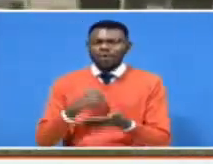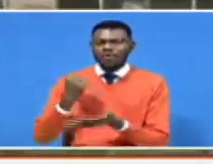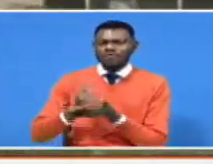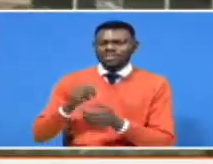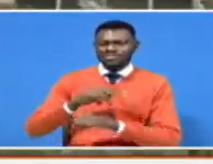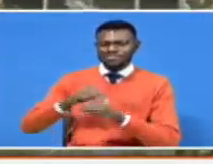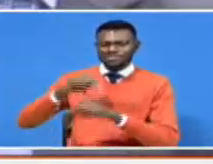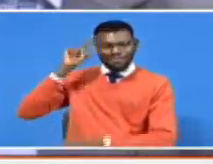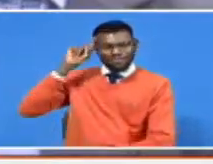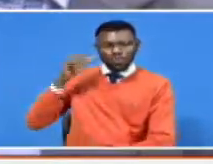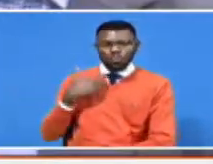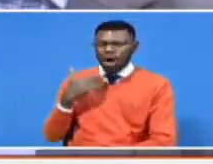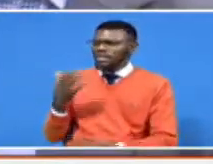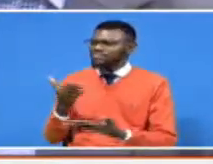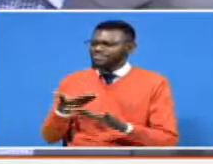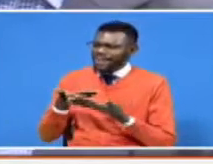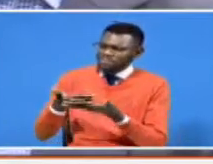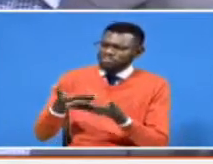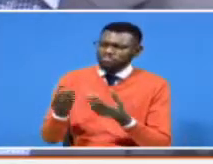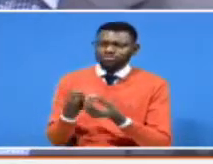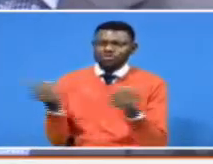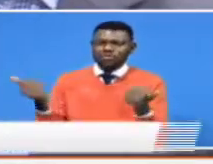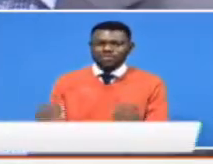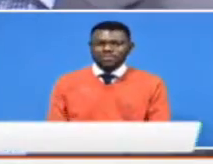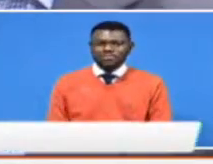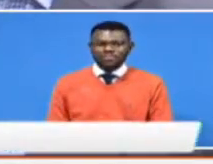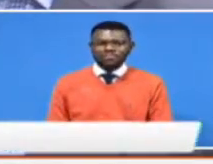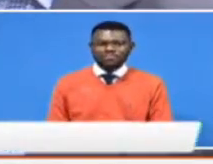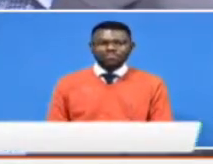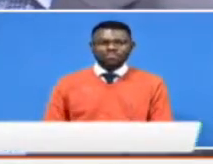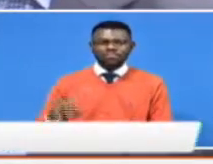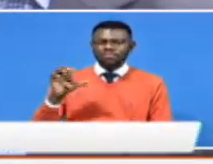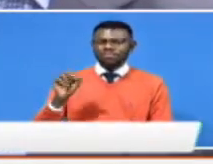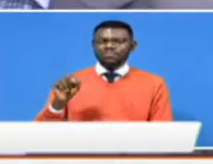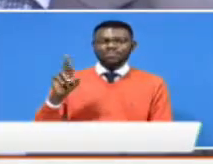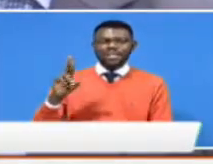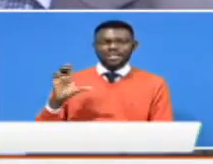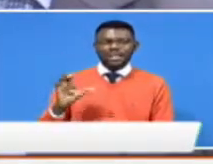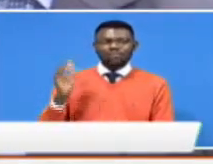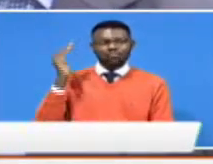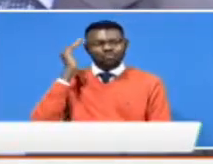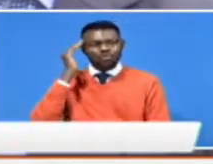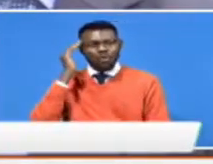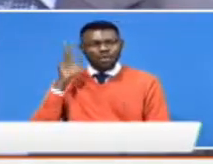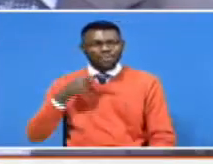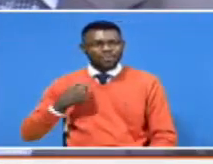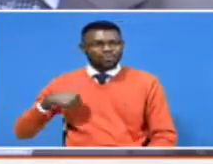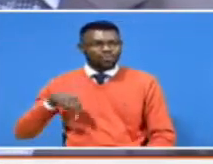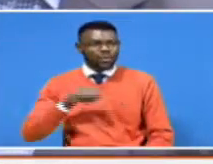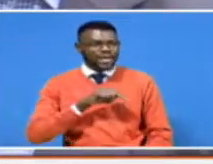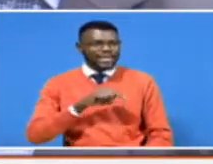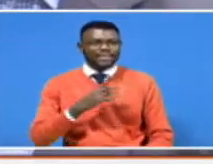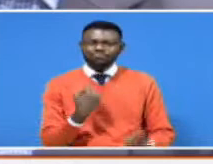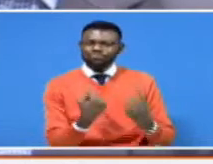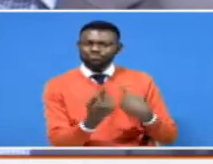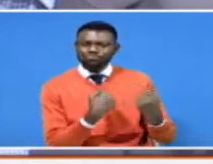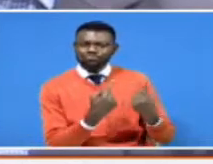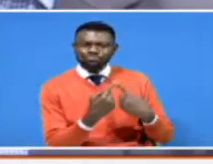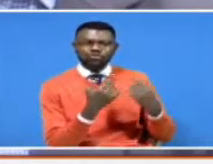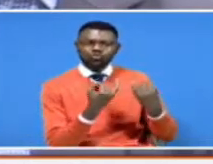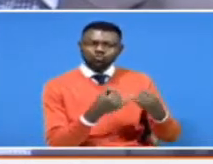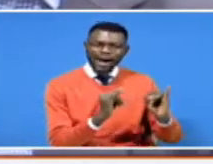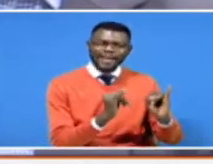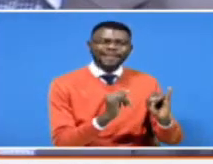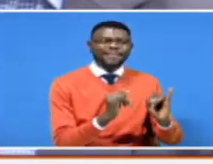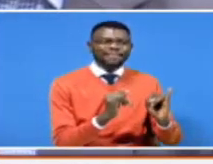government for intervention. SRC kama vile ambavyo wengi mnajua, tumekuwa tukiongea na wao